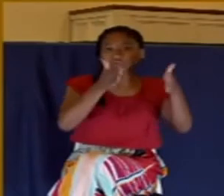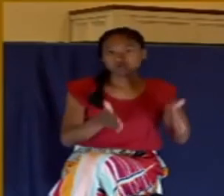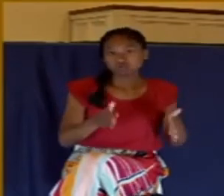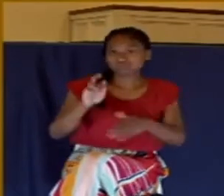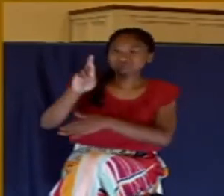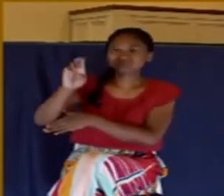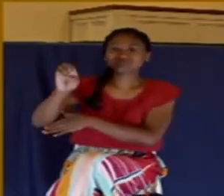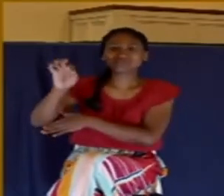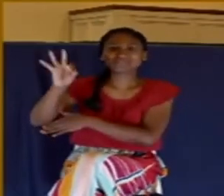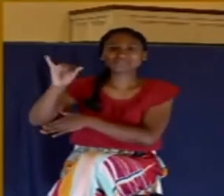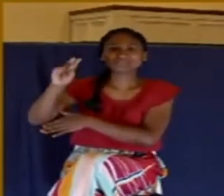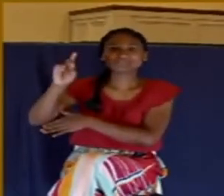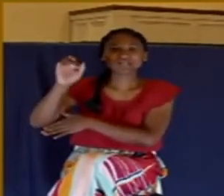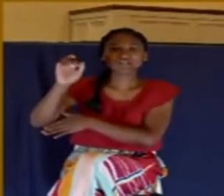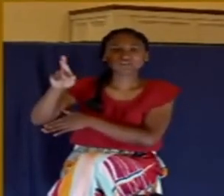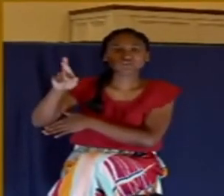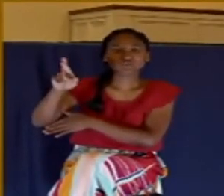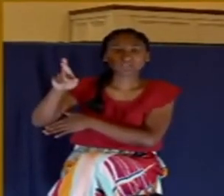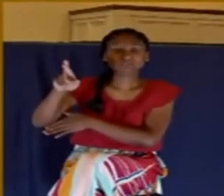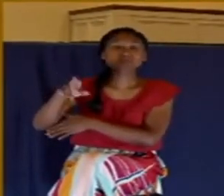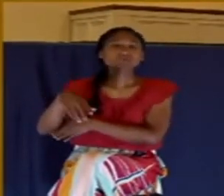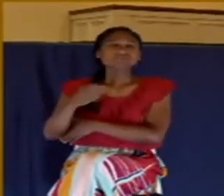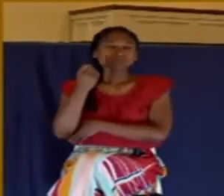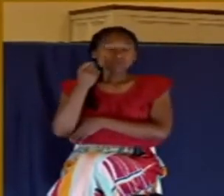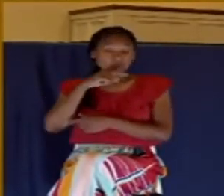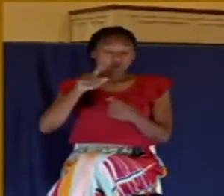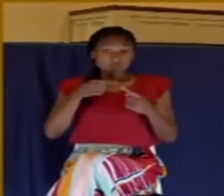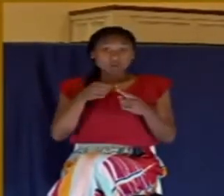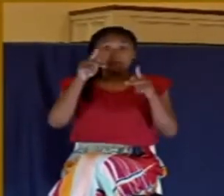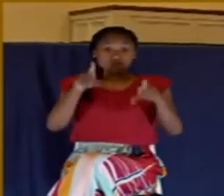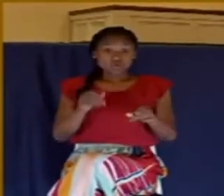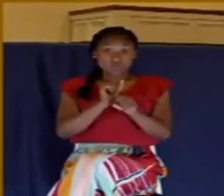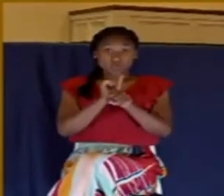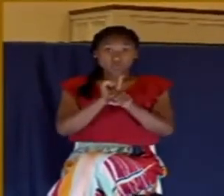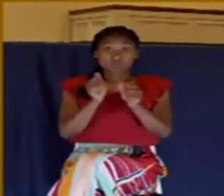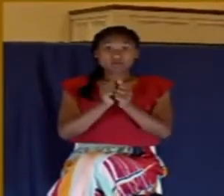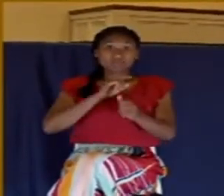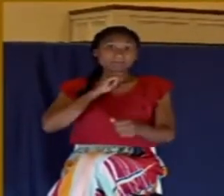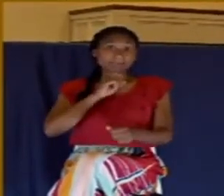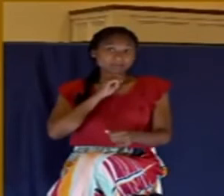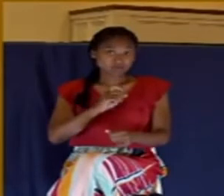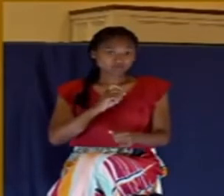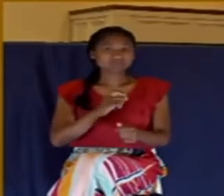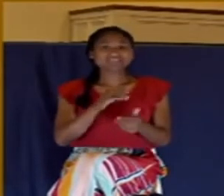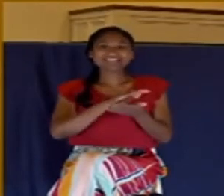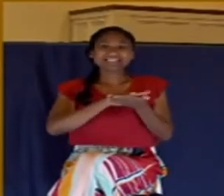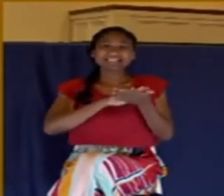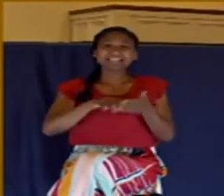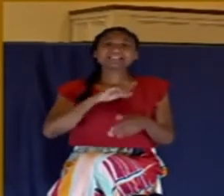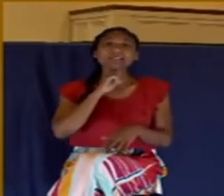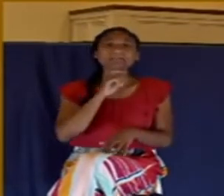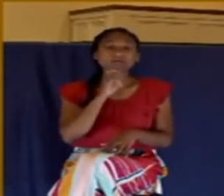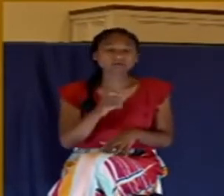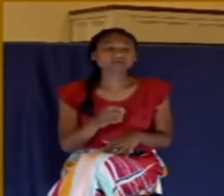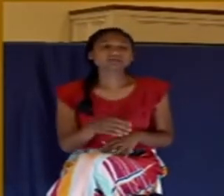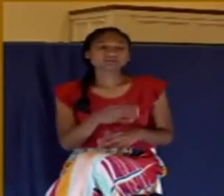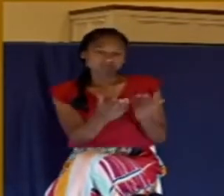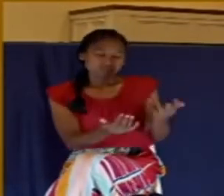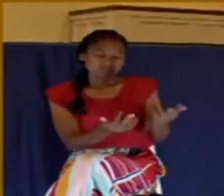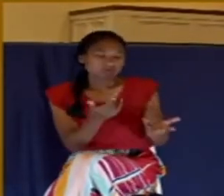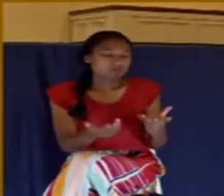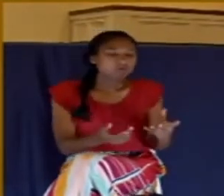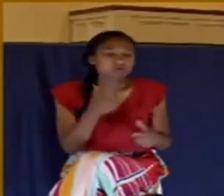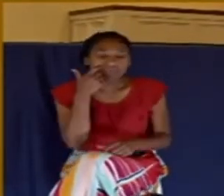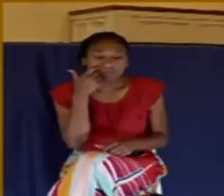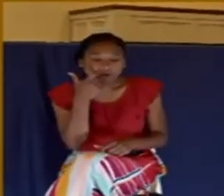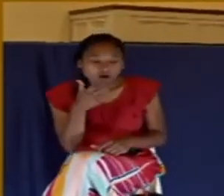he purifies silver? He sits over the furnace. He's watching. He's seen the purities come to the top. He skims them